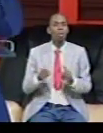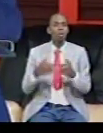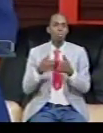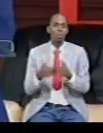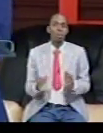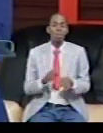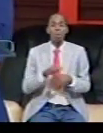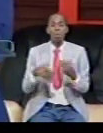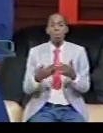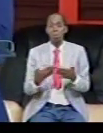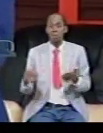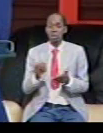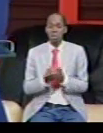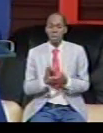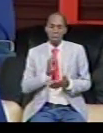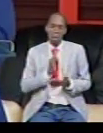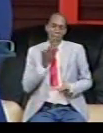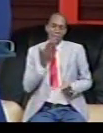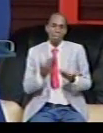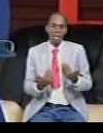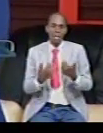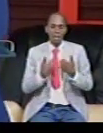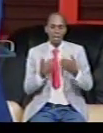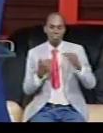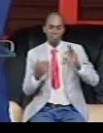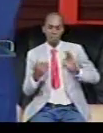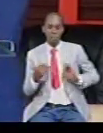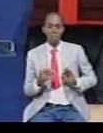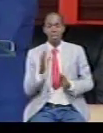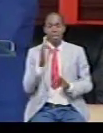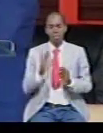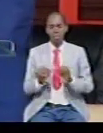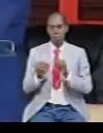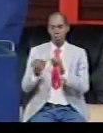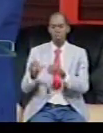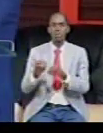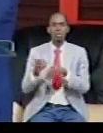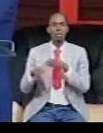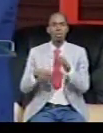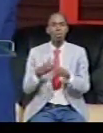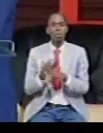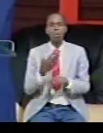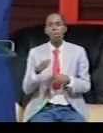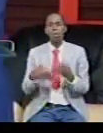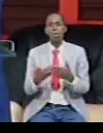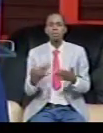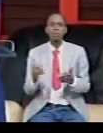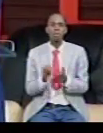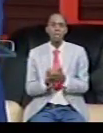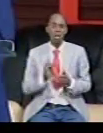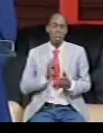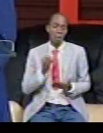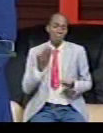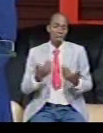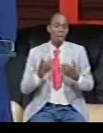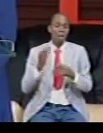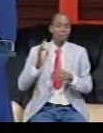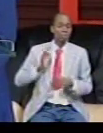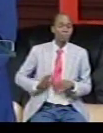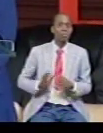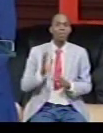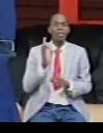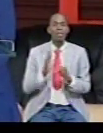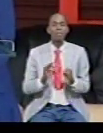gained if I remained in the world, all the things I'll gain if I remained in partnership with the people who did not